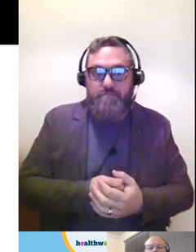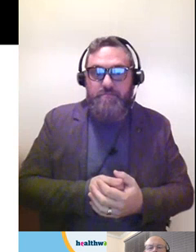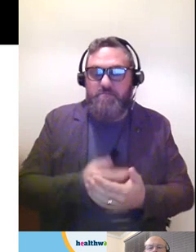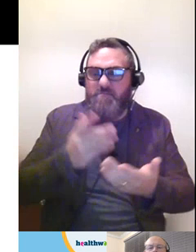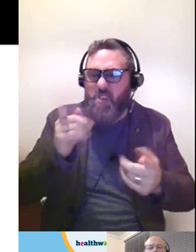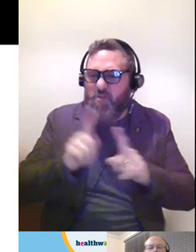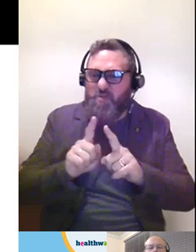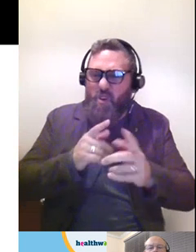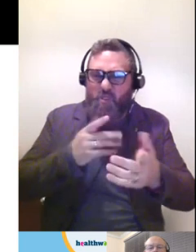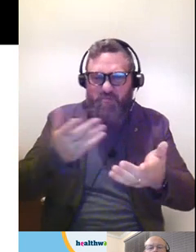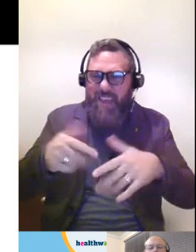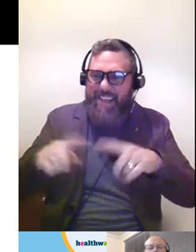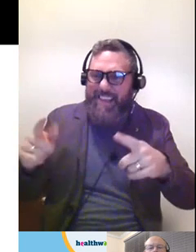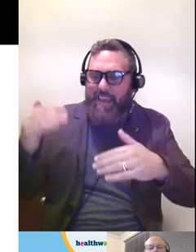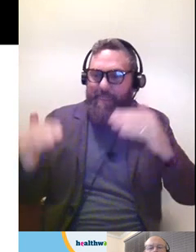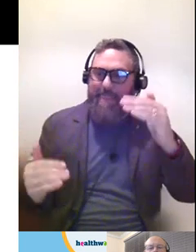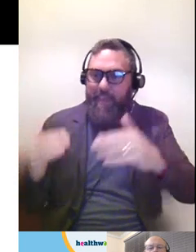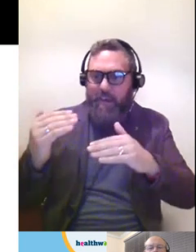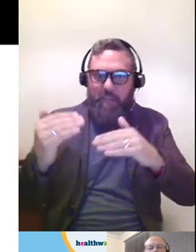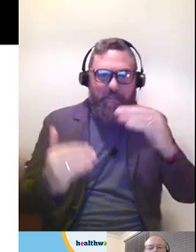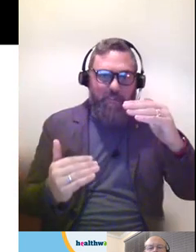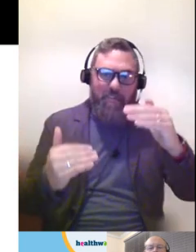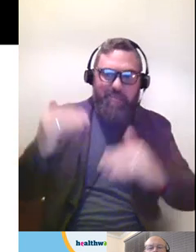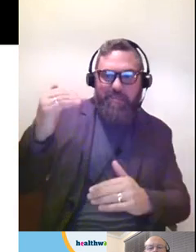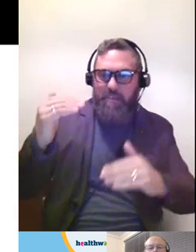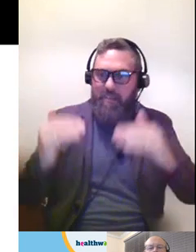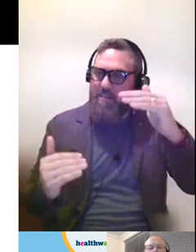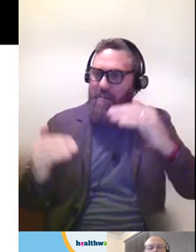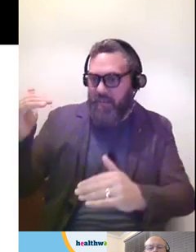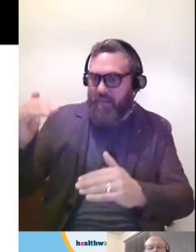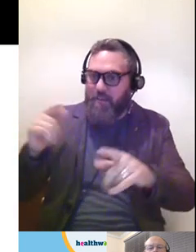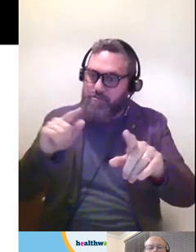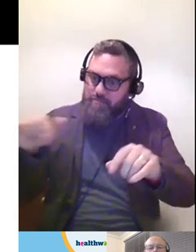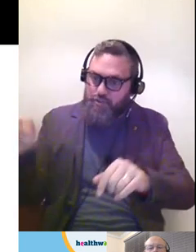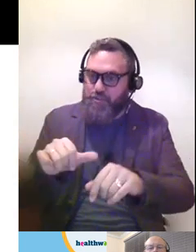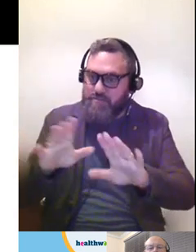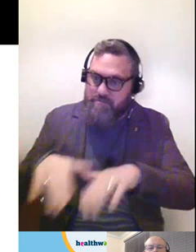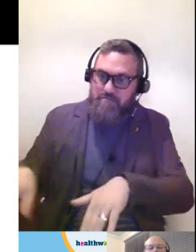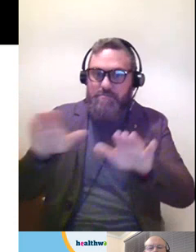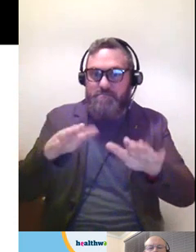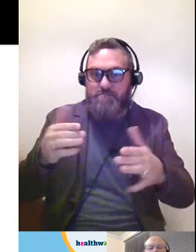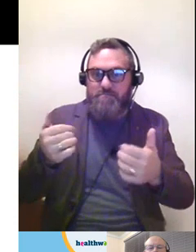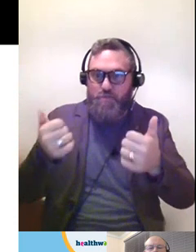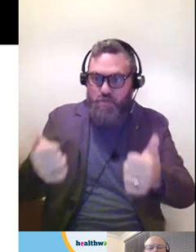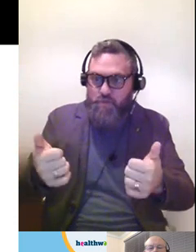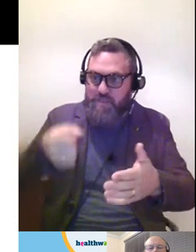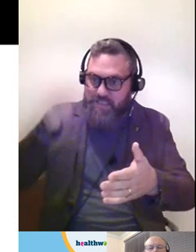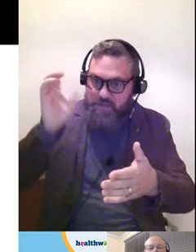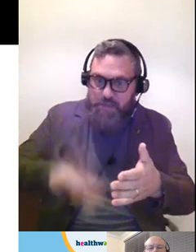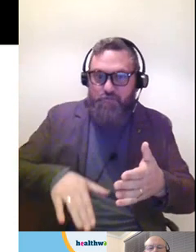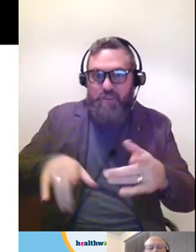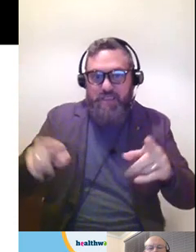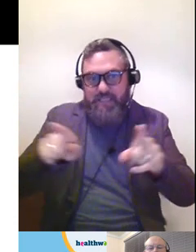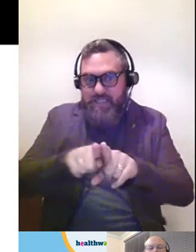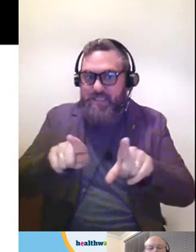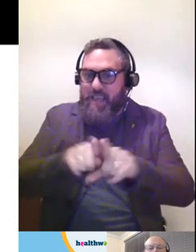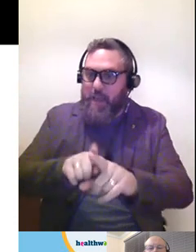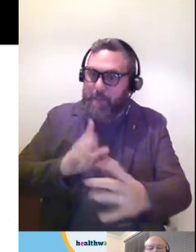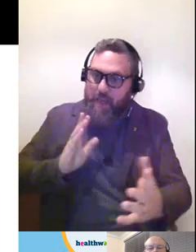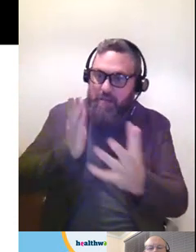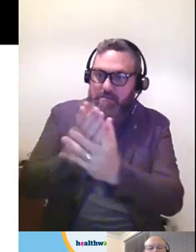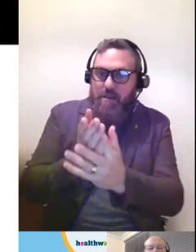tackle inequalities in access, in experience, in the outcomes that people receive, so